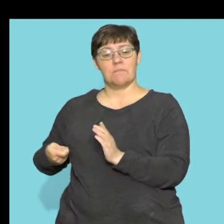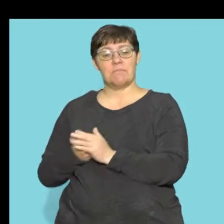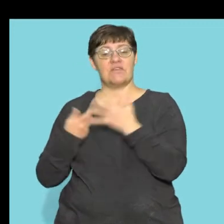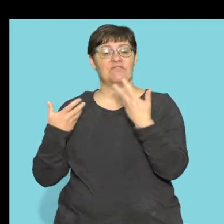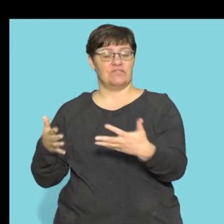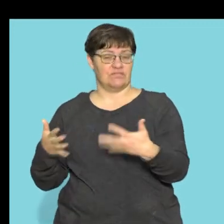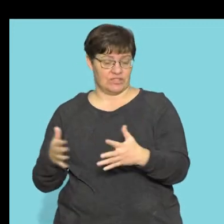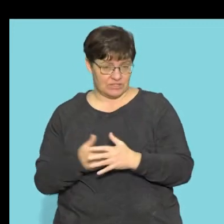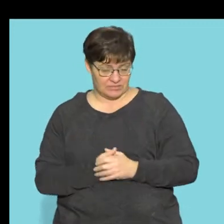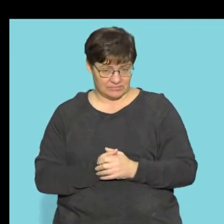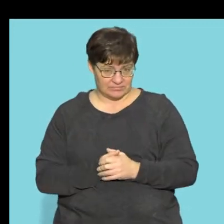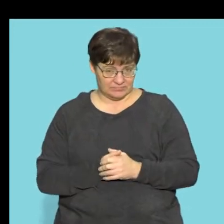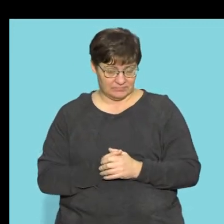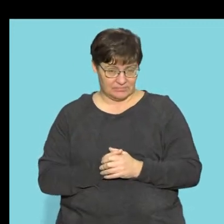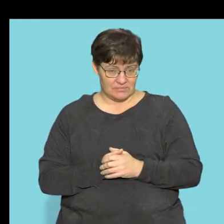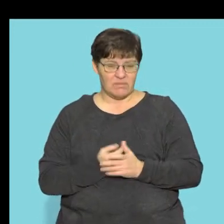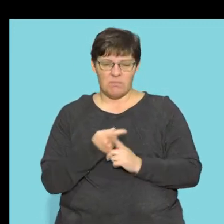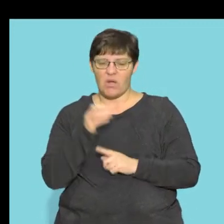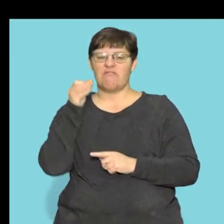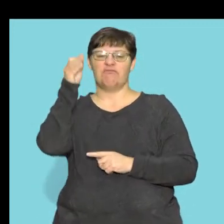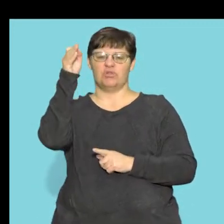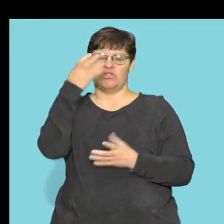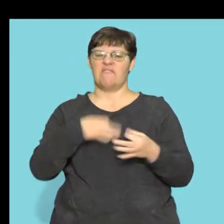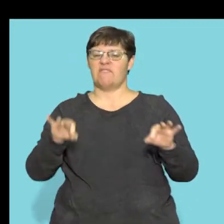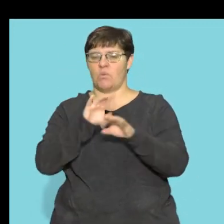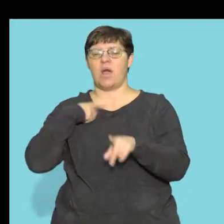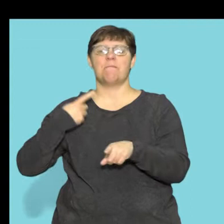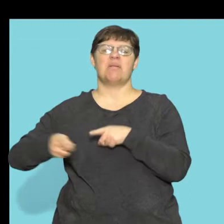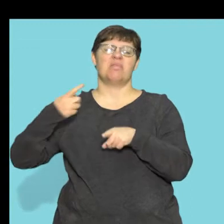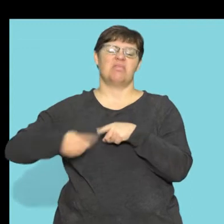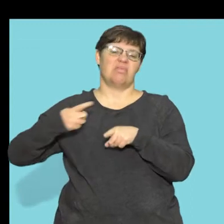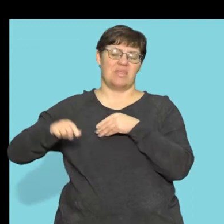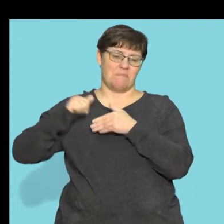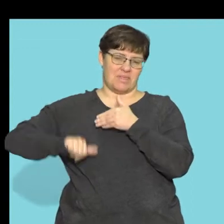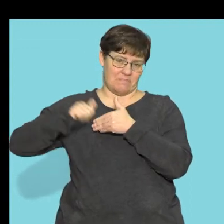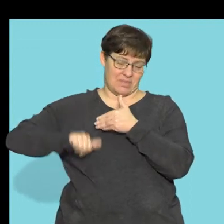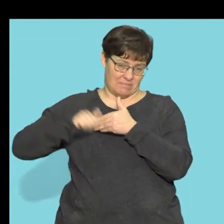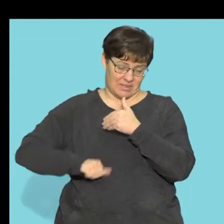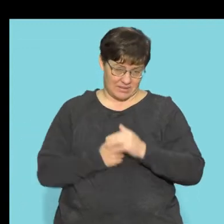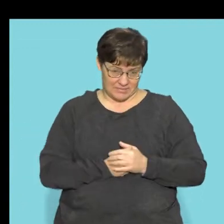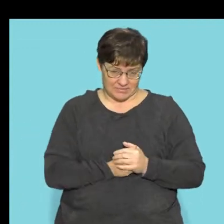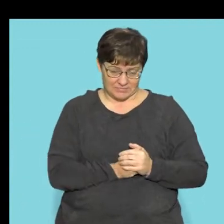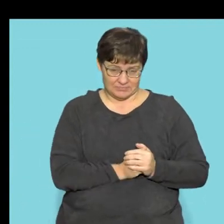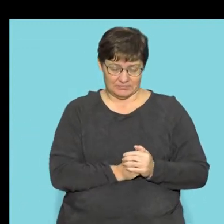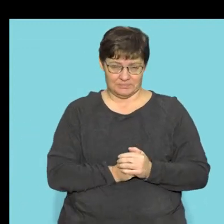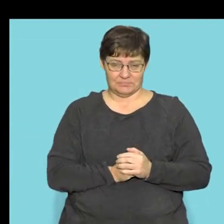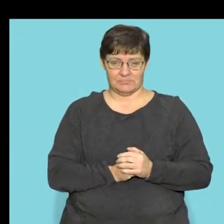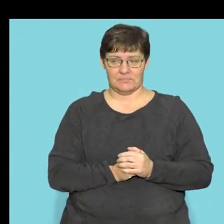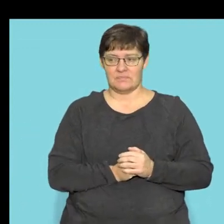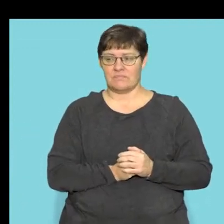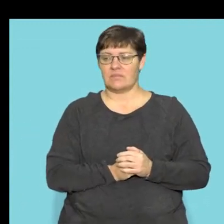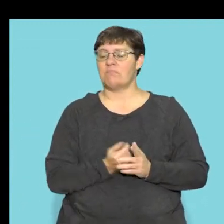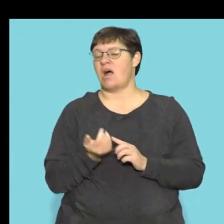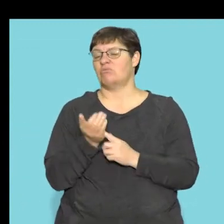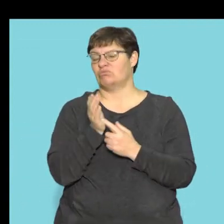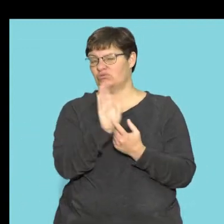have paid, which we normally use the future value for because it's monthly payments that accumulate to be a certain amount of money.